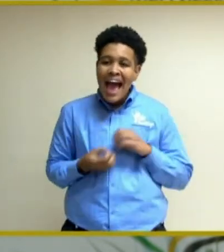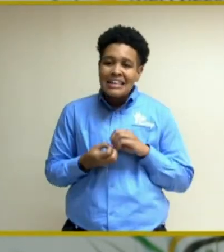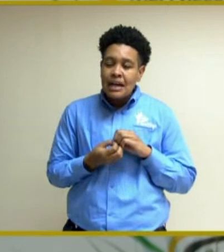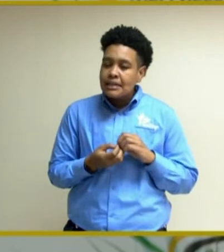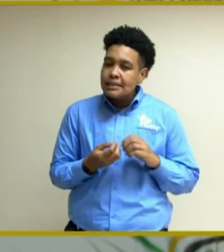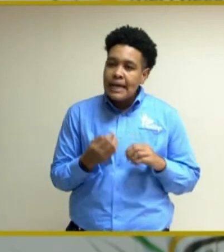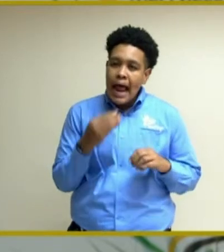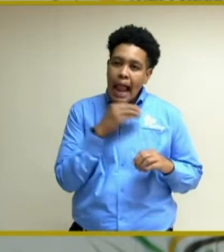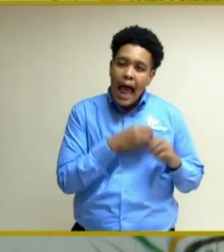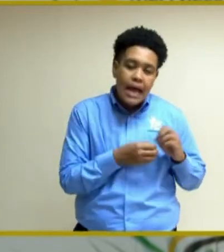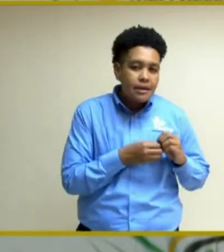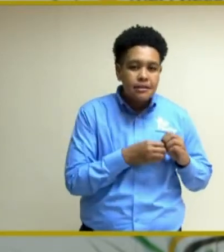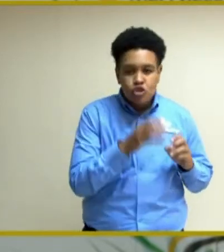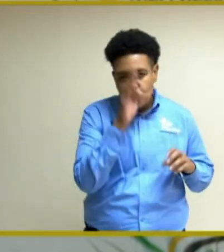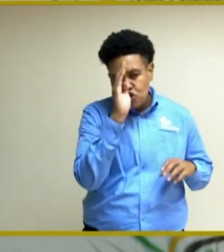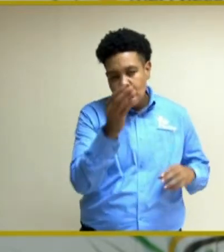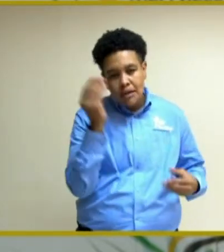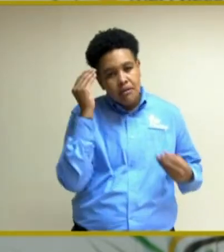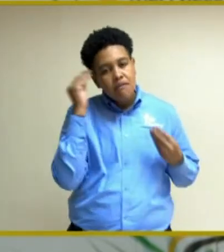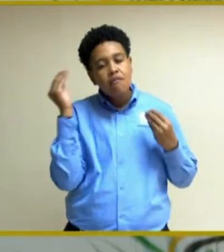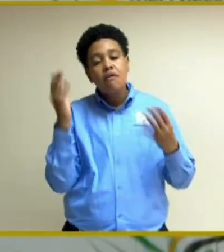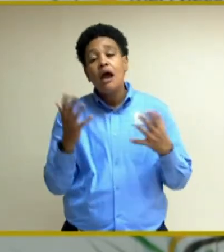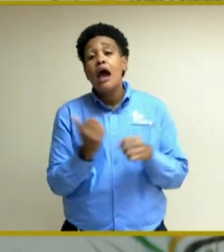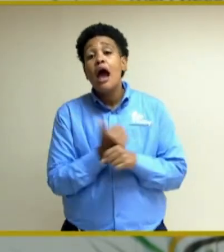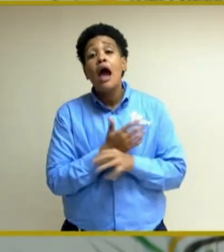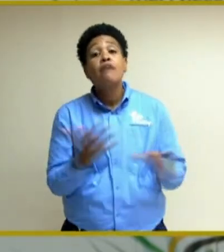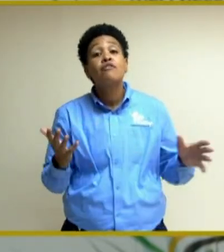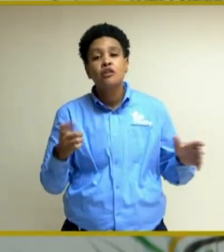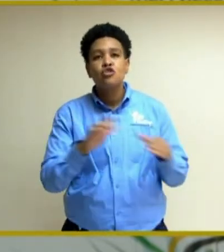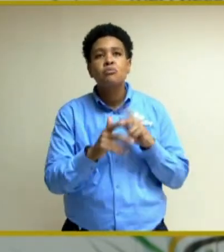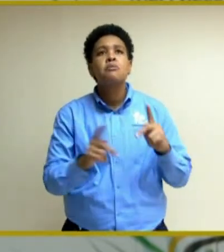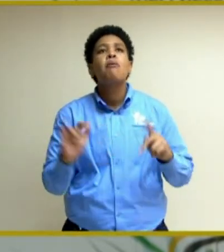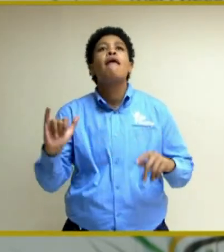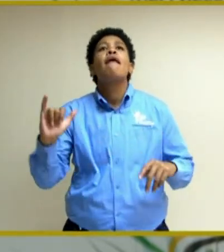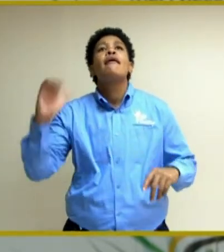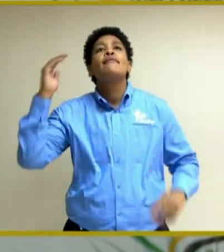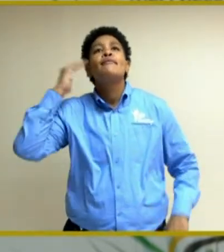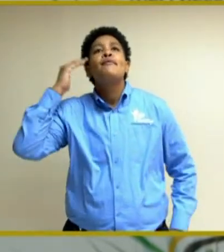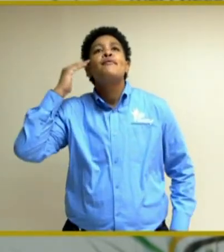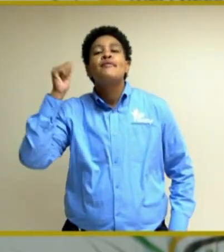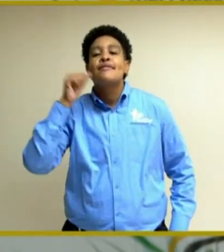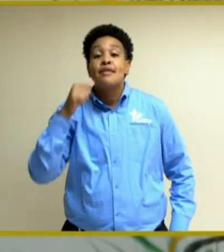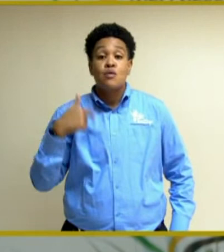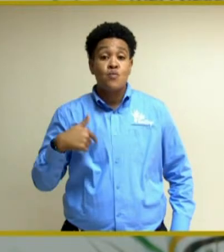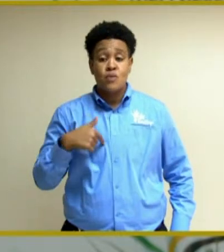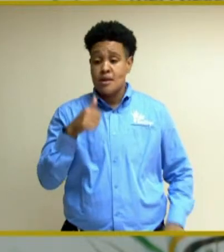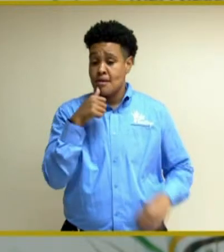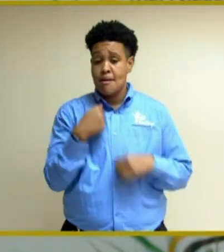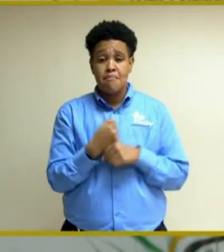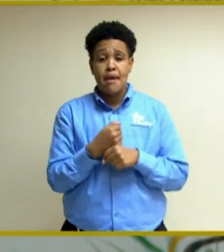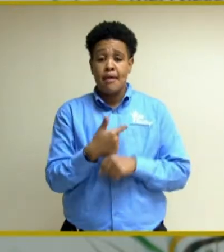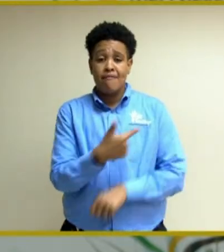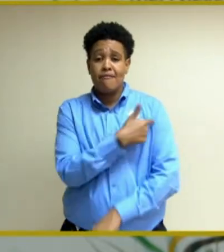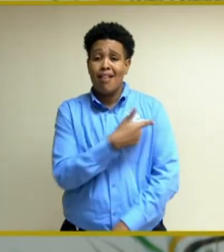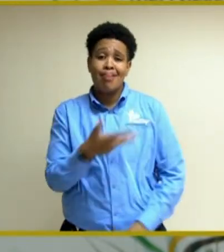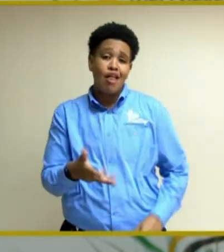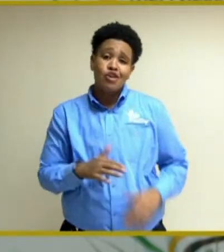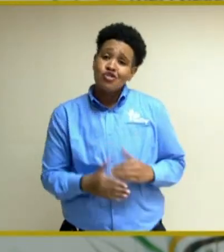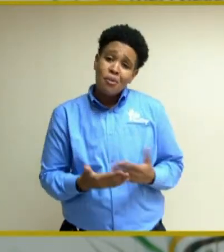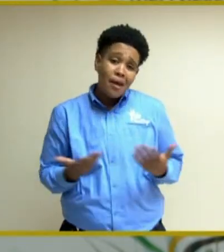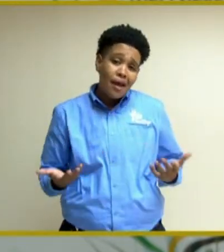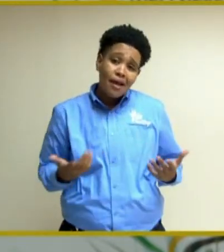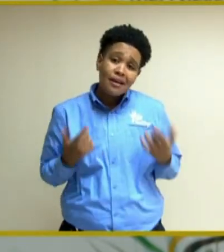straightforward and as upfront as possible to the population, which is, we don't manufacture vaccines in Jamaica. This